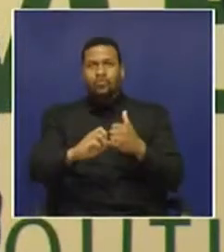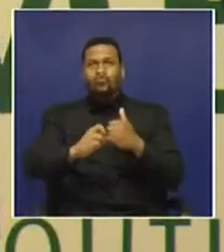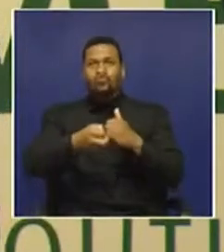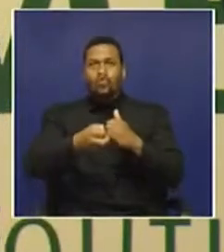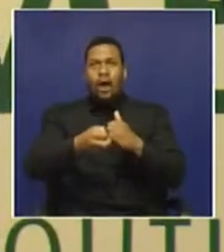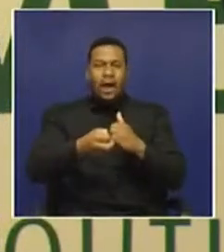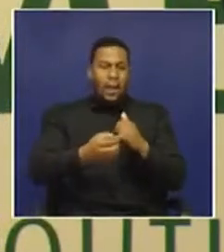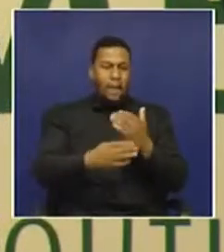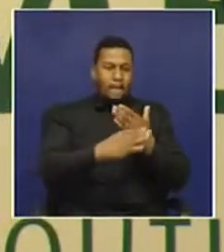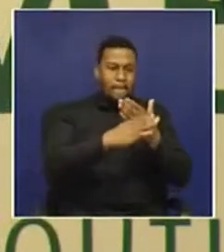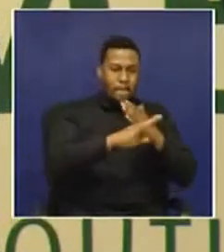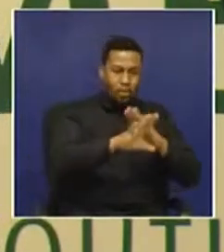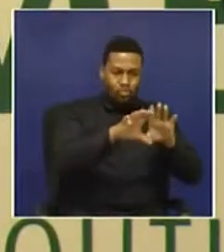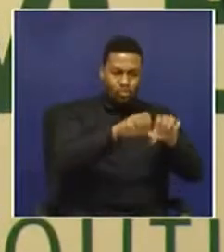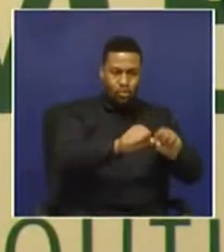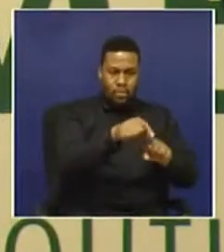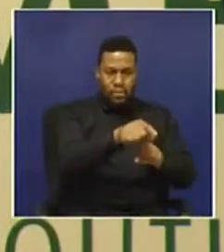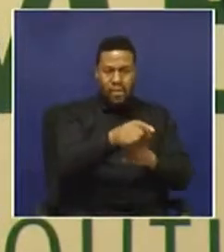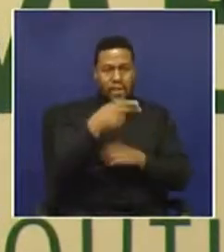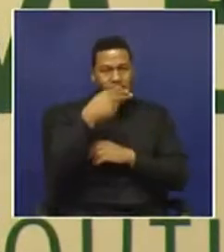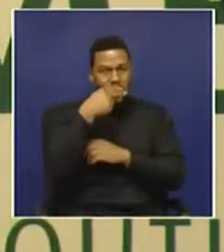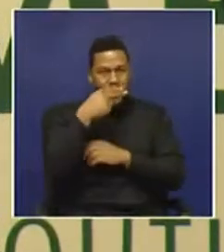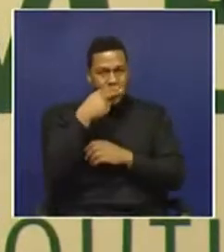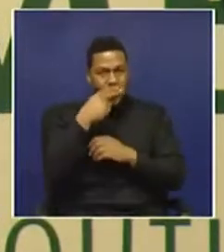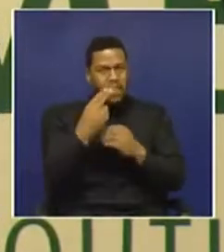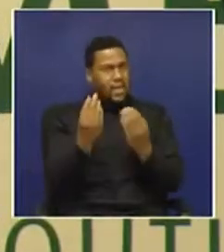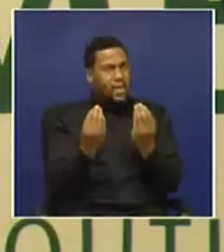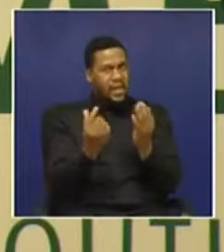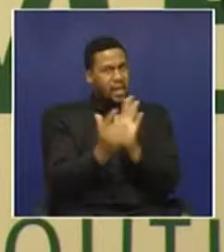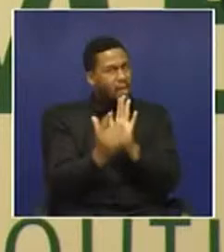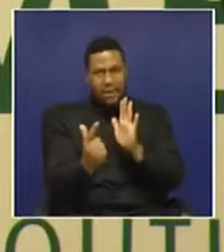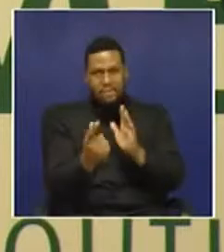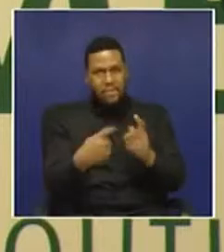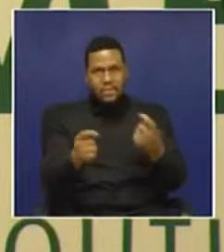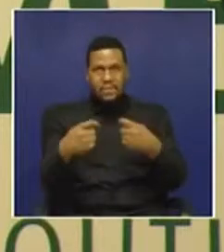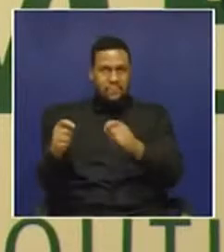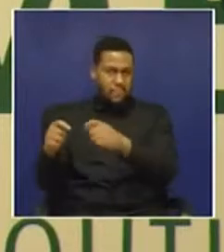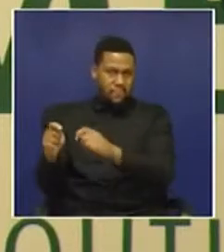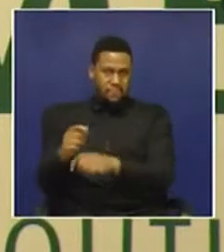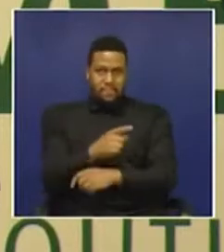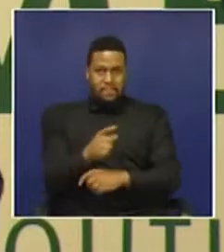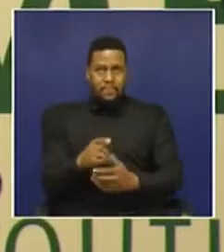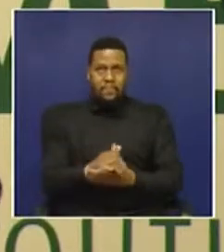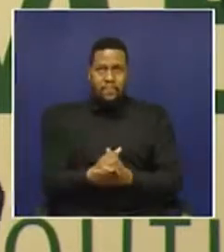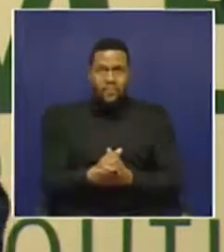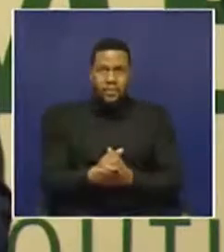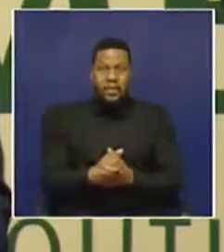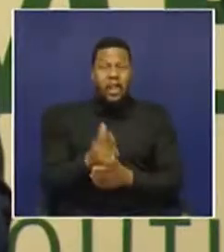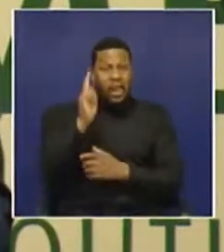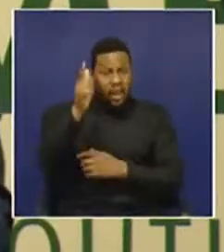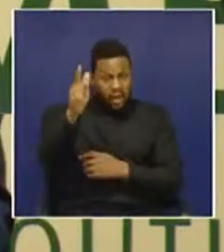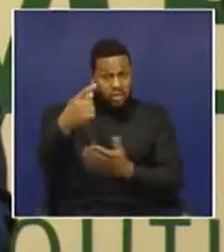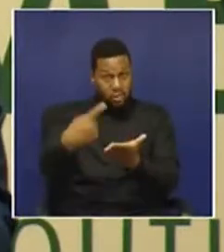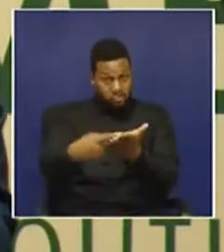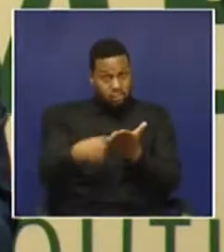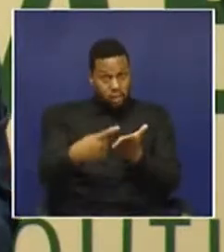I'm going to come back in later when I talk about the crime and peace and